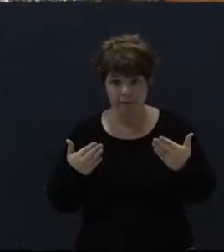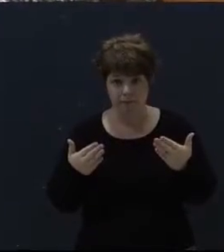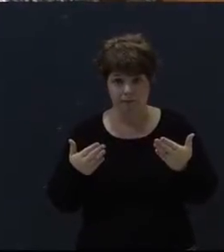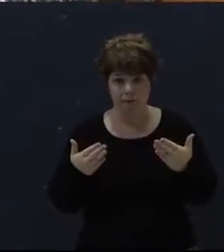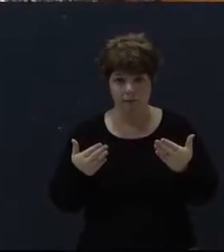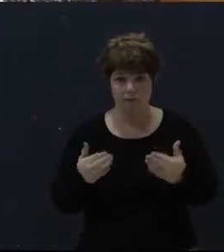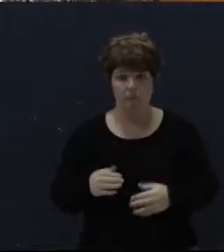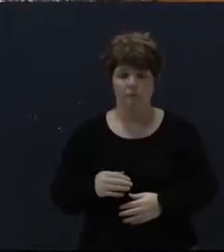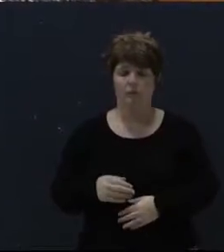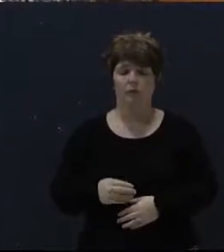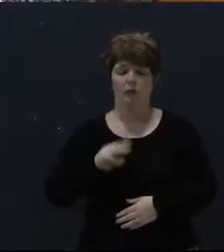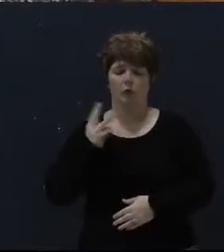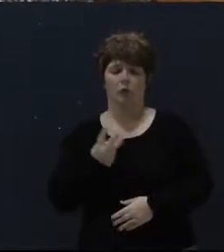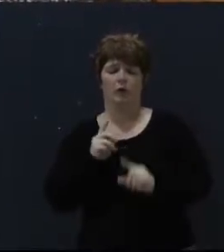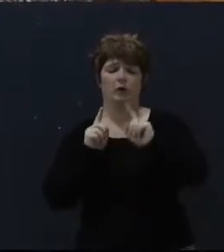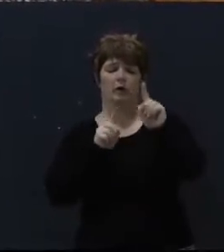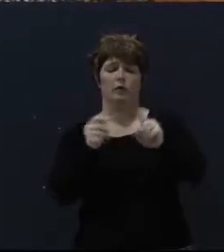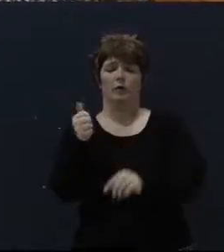We getting anywhere?